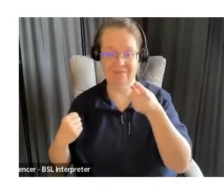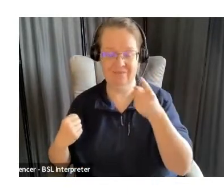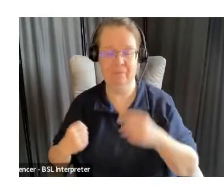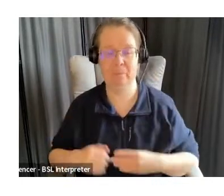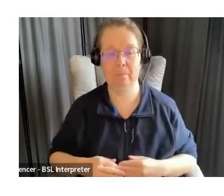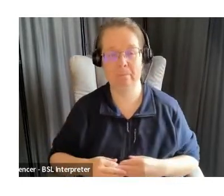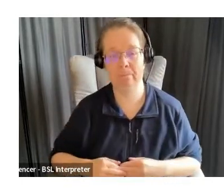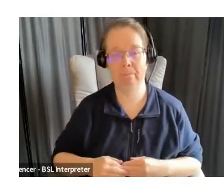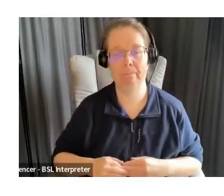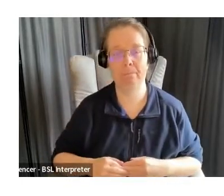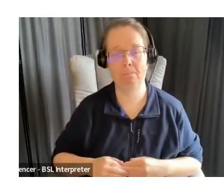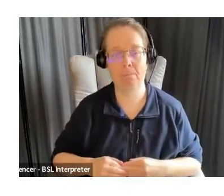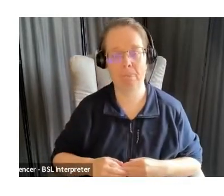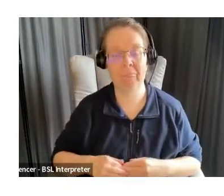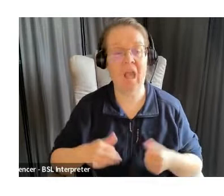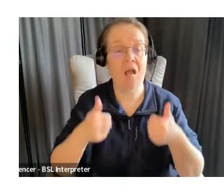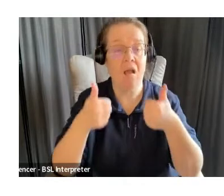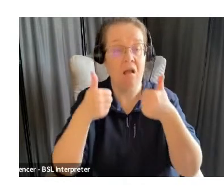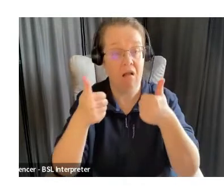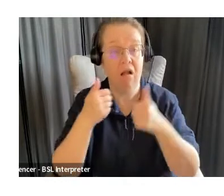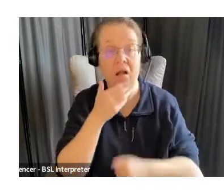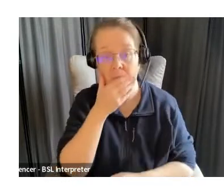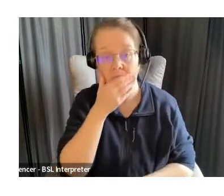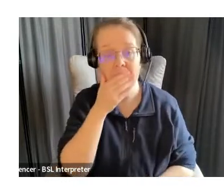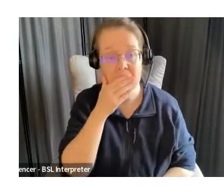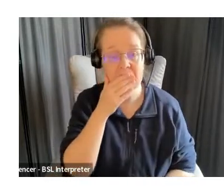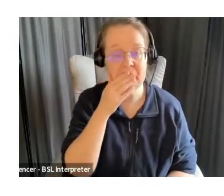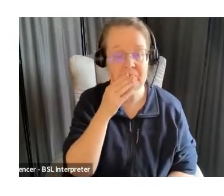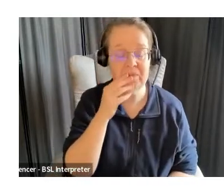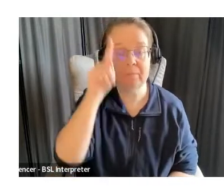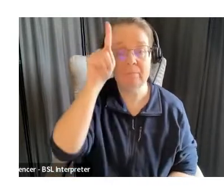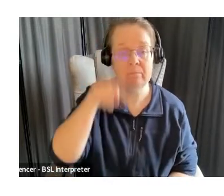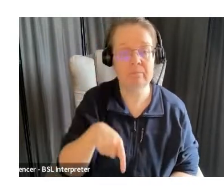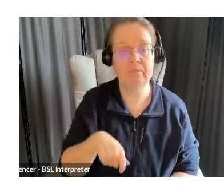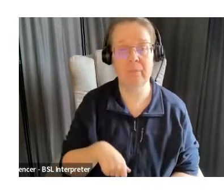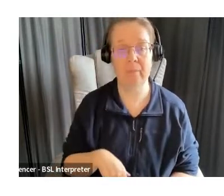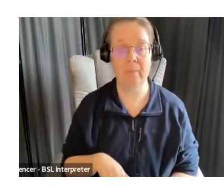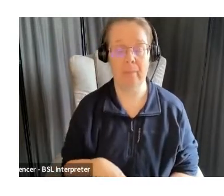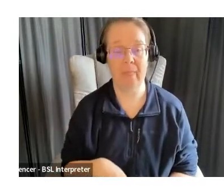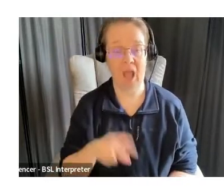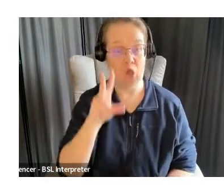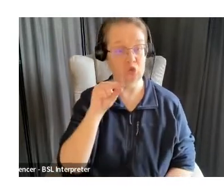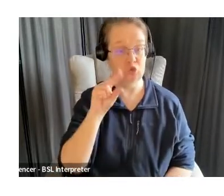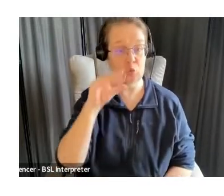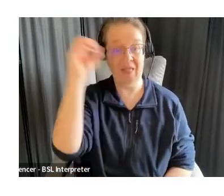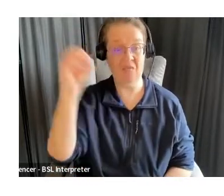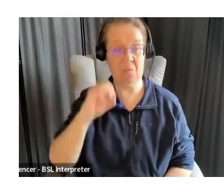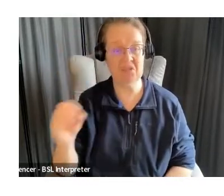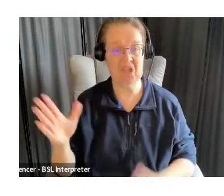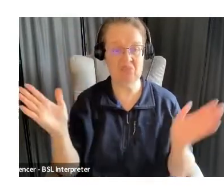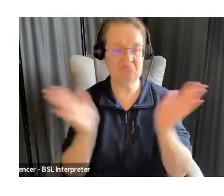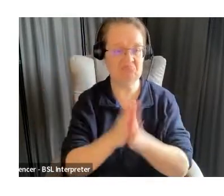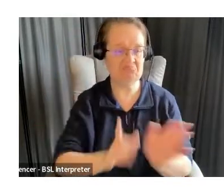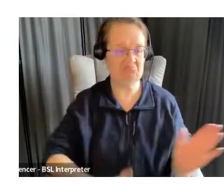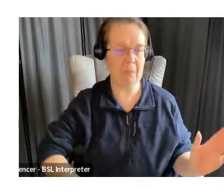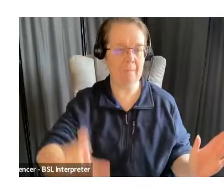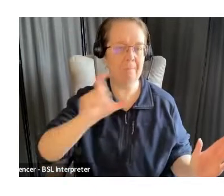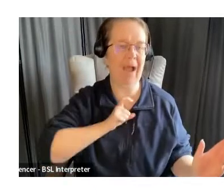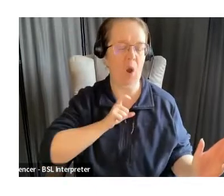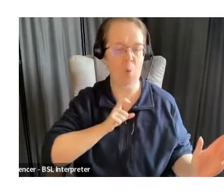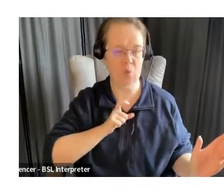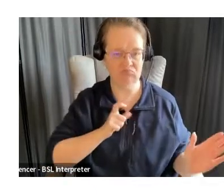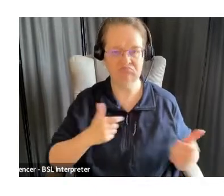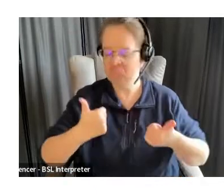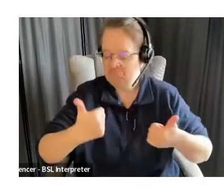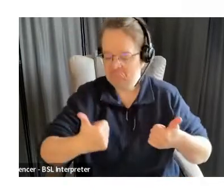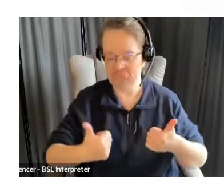now. Okay, so guys, 12% are totally confident in their